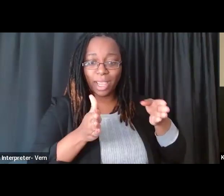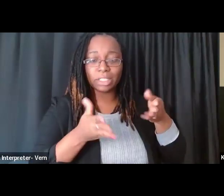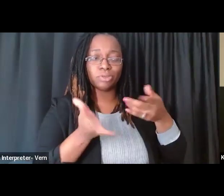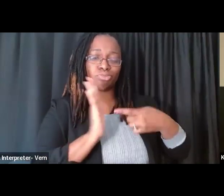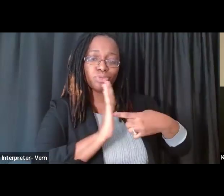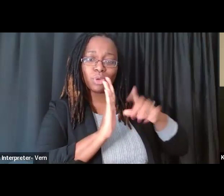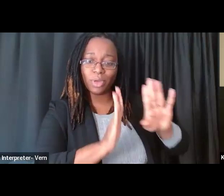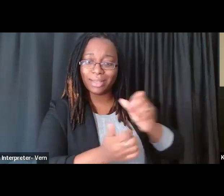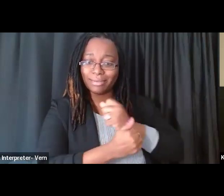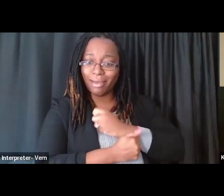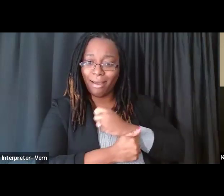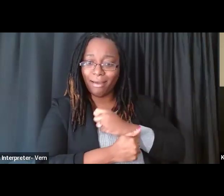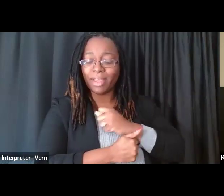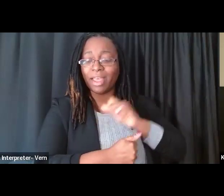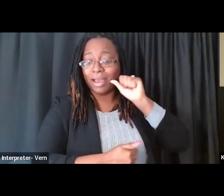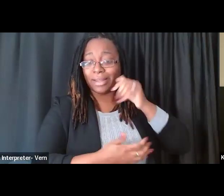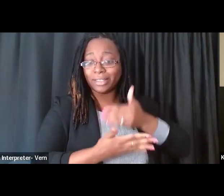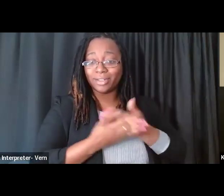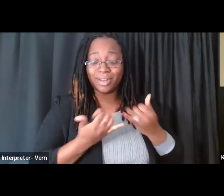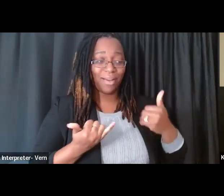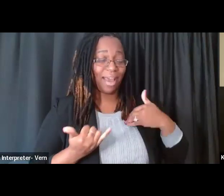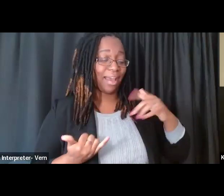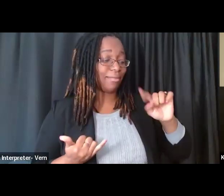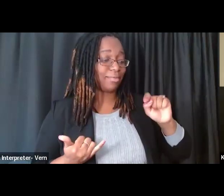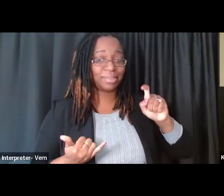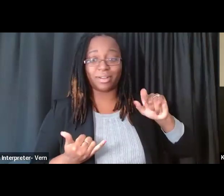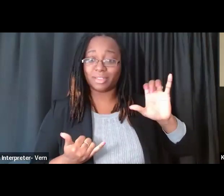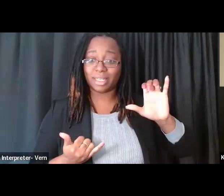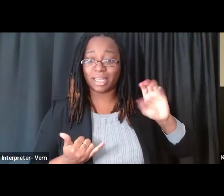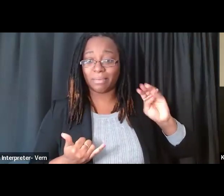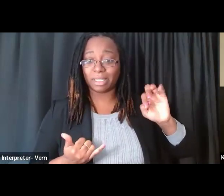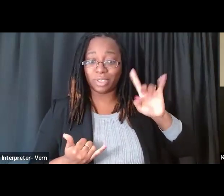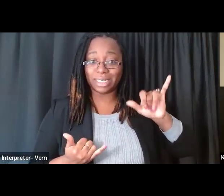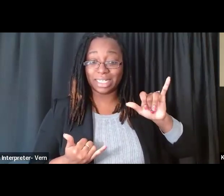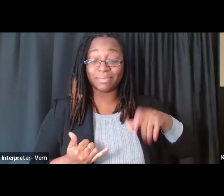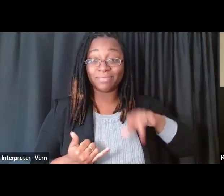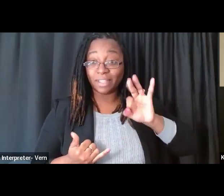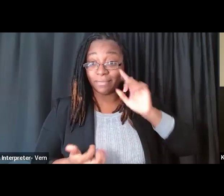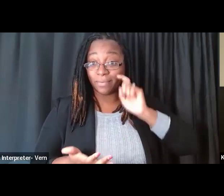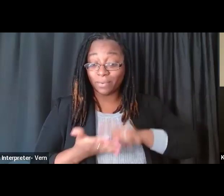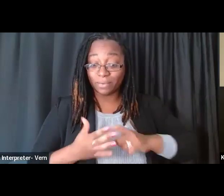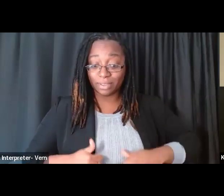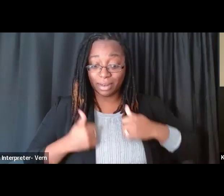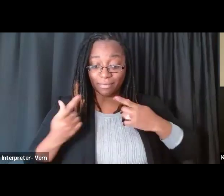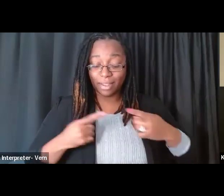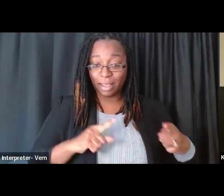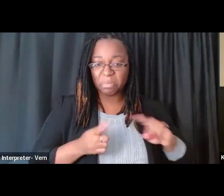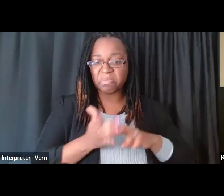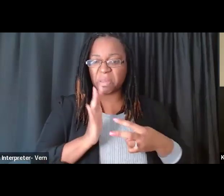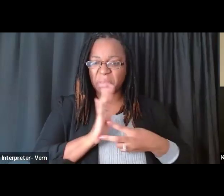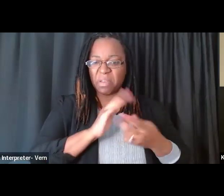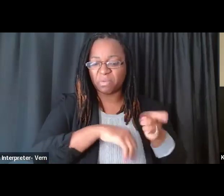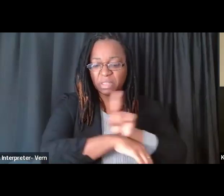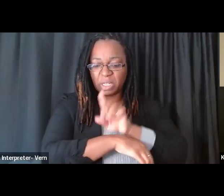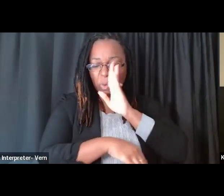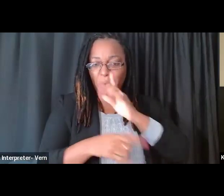in a society that favors toxic masculinity? If you've witnessed it happening in life, it's bound to happen on stage at some